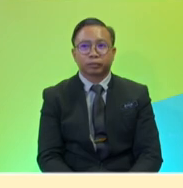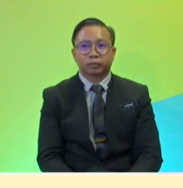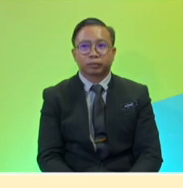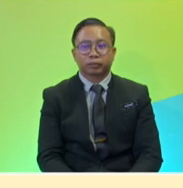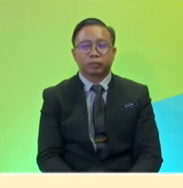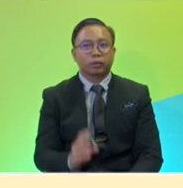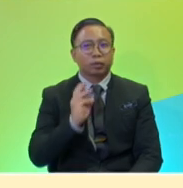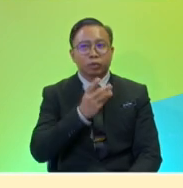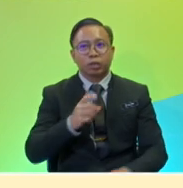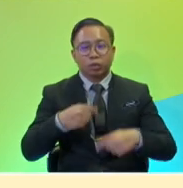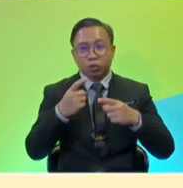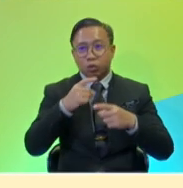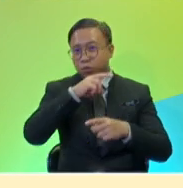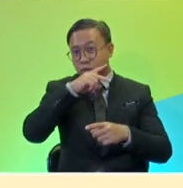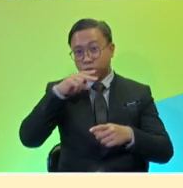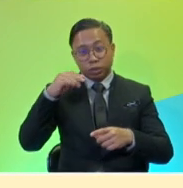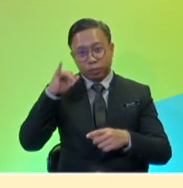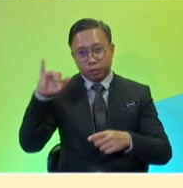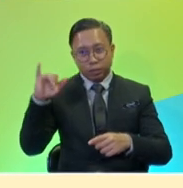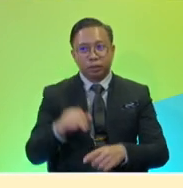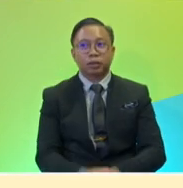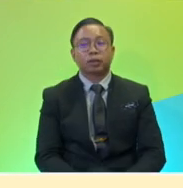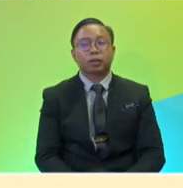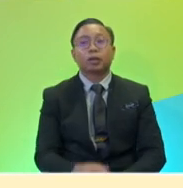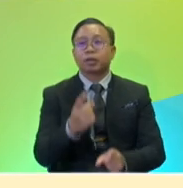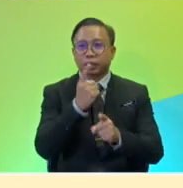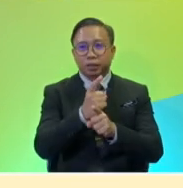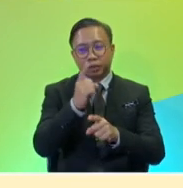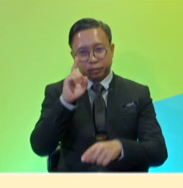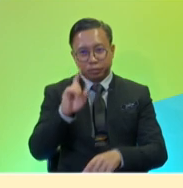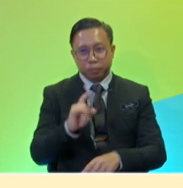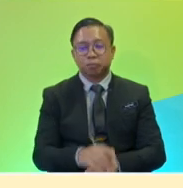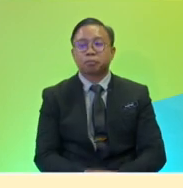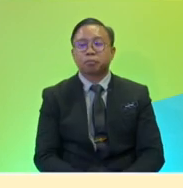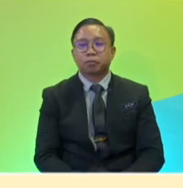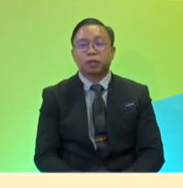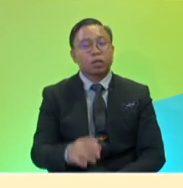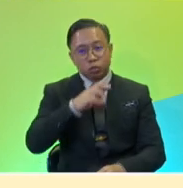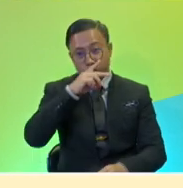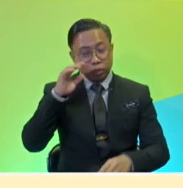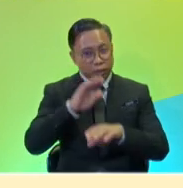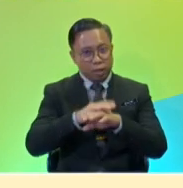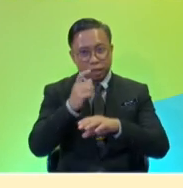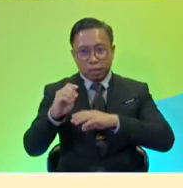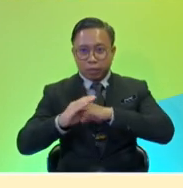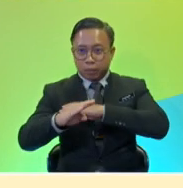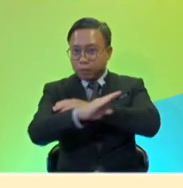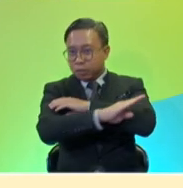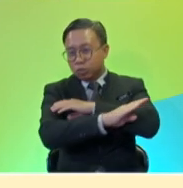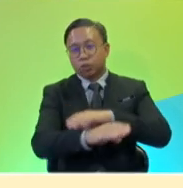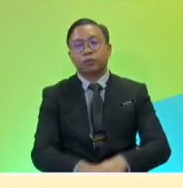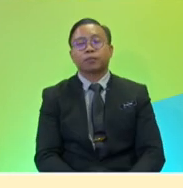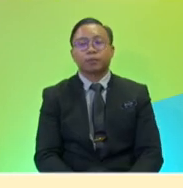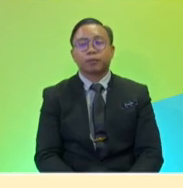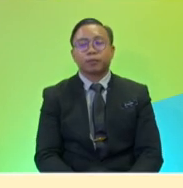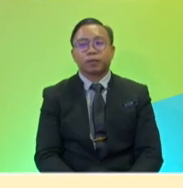We can go swimming. Yes, definitely you can swim at the beach, right? Okay.